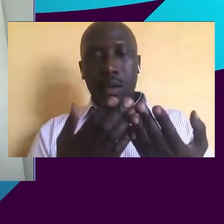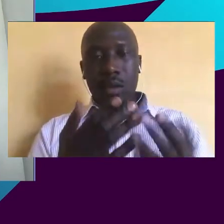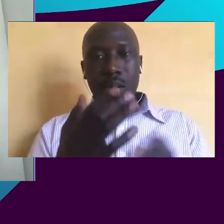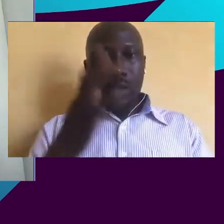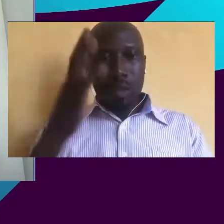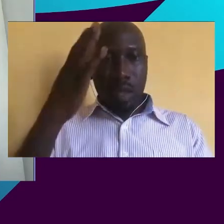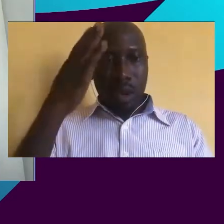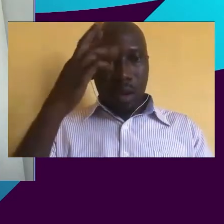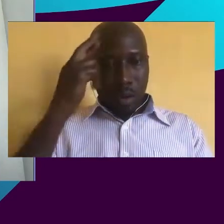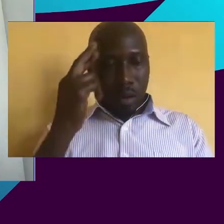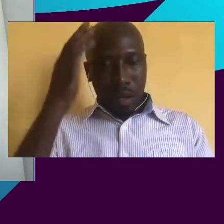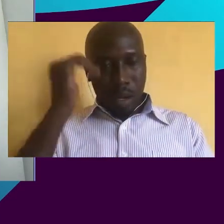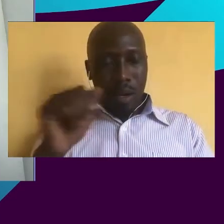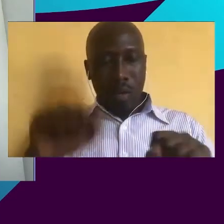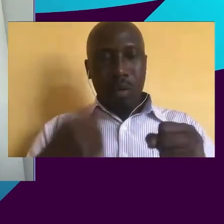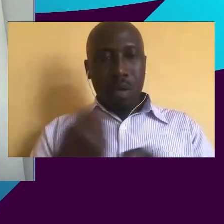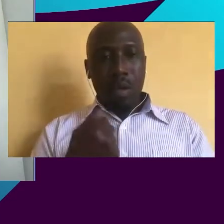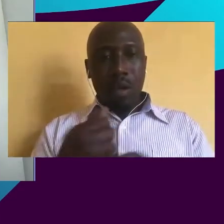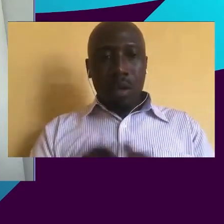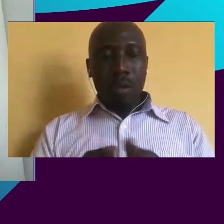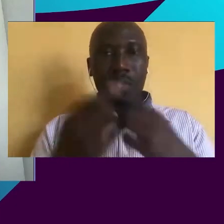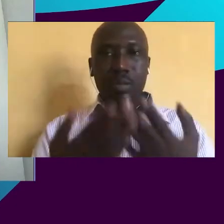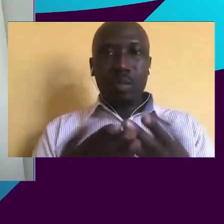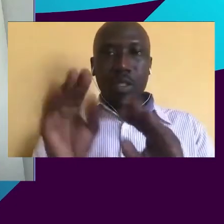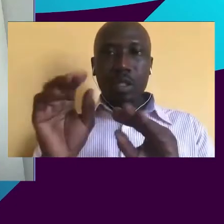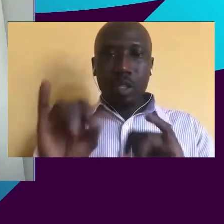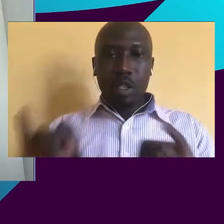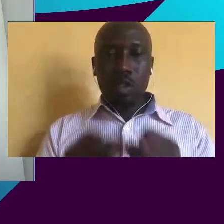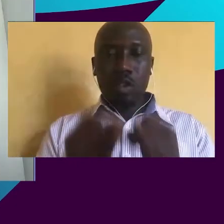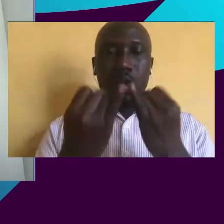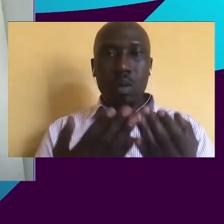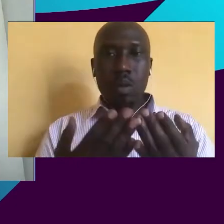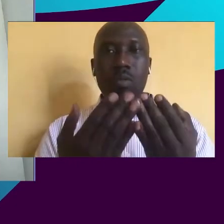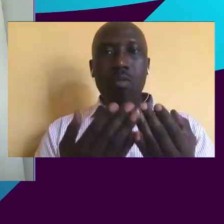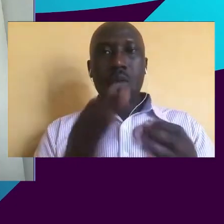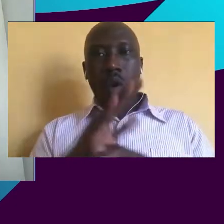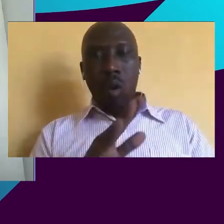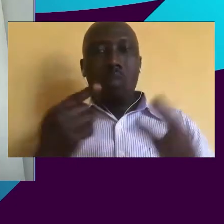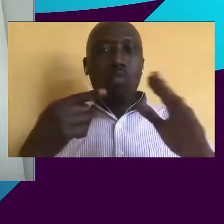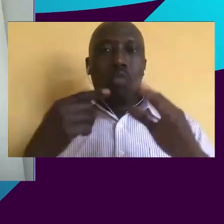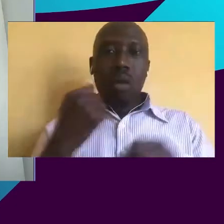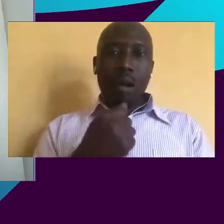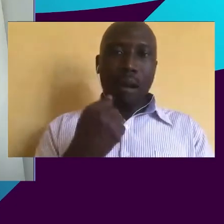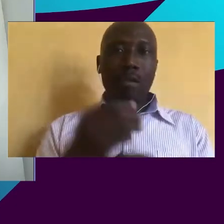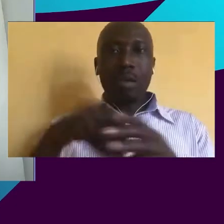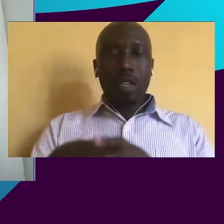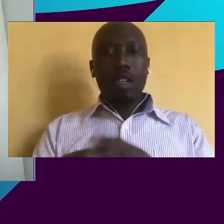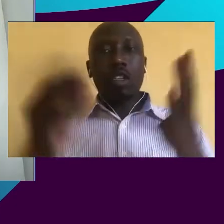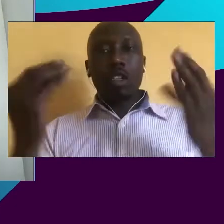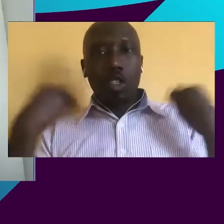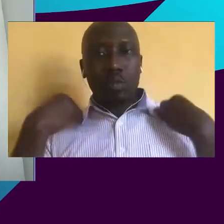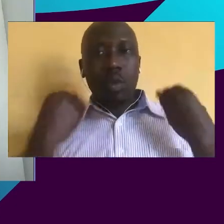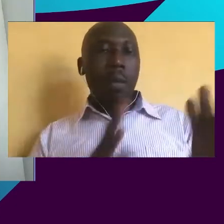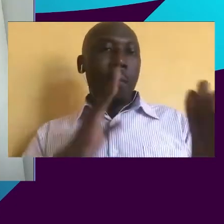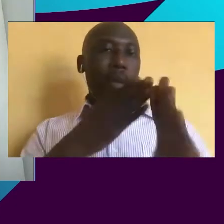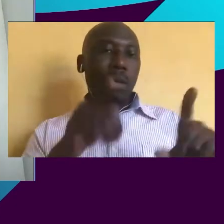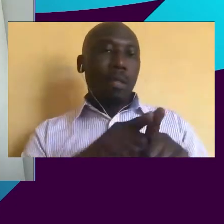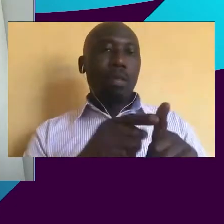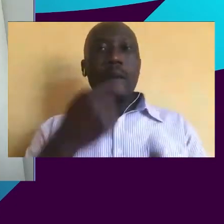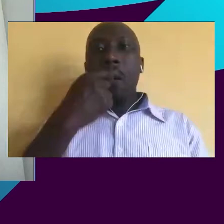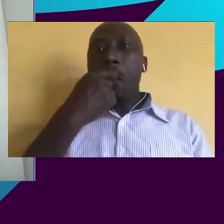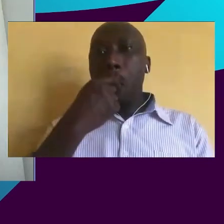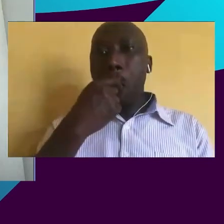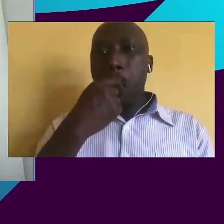Fund was to try and engage more girls in sport, particularly in refereeing. So